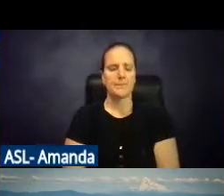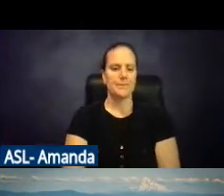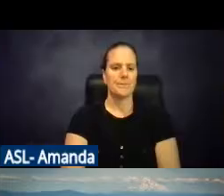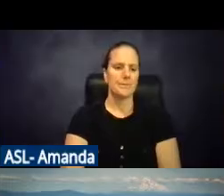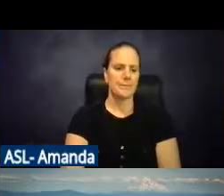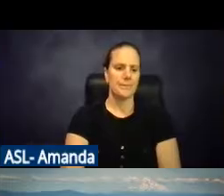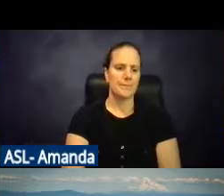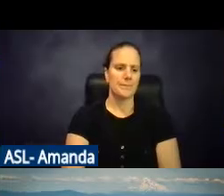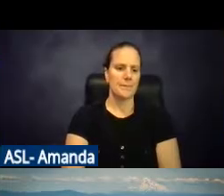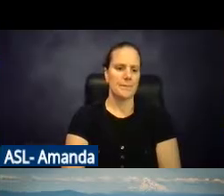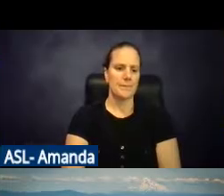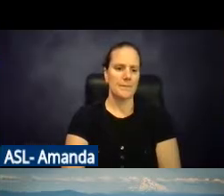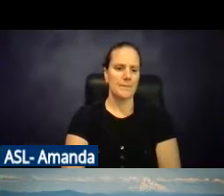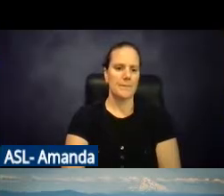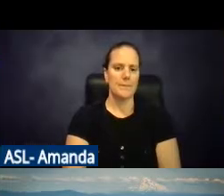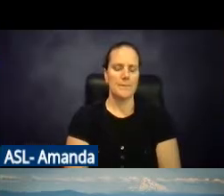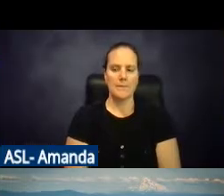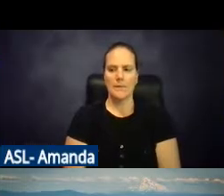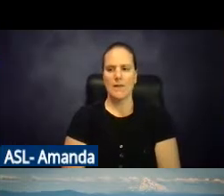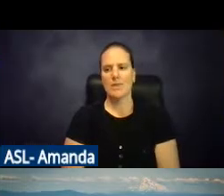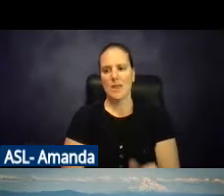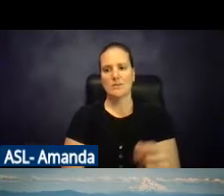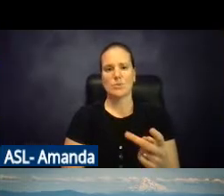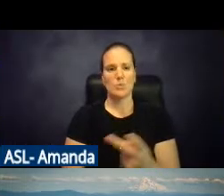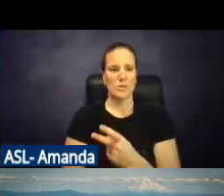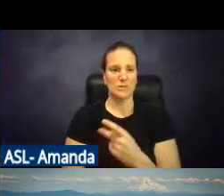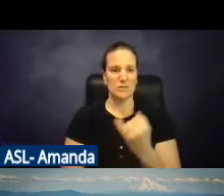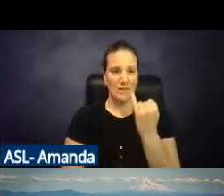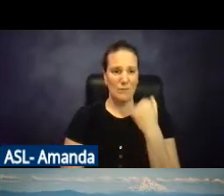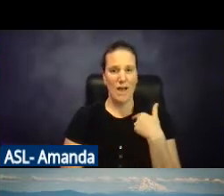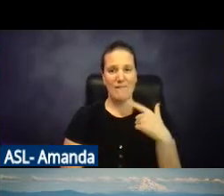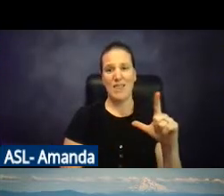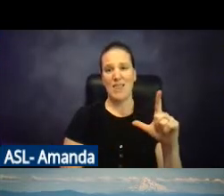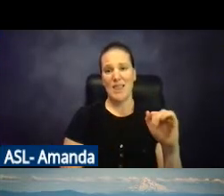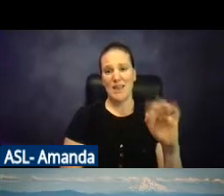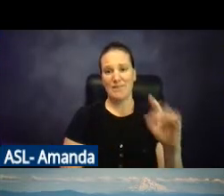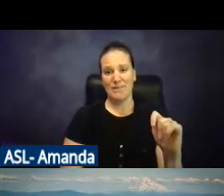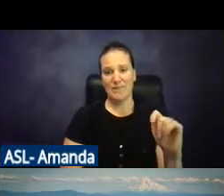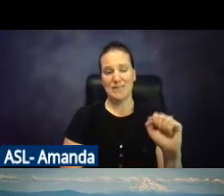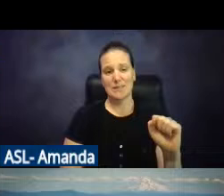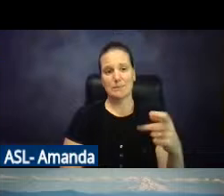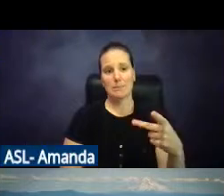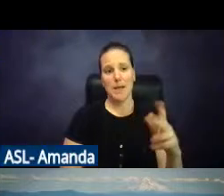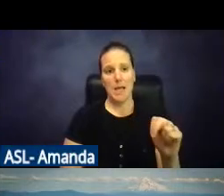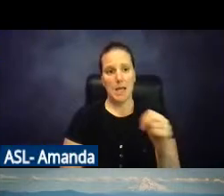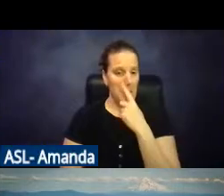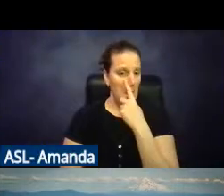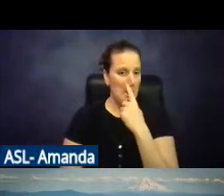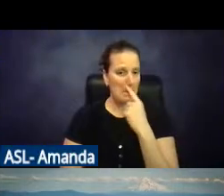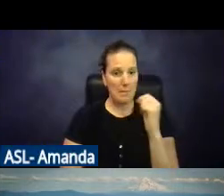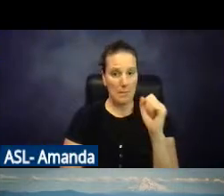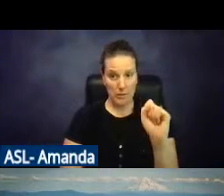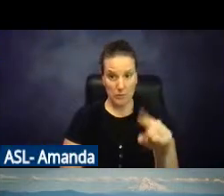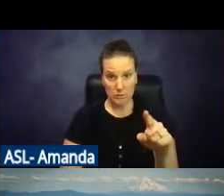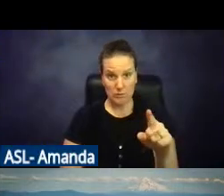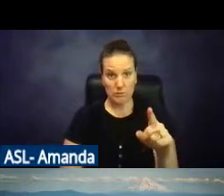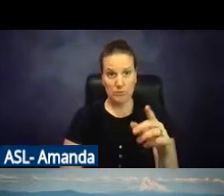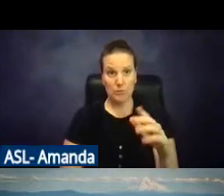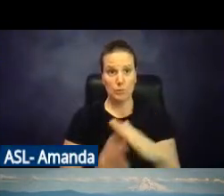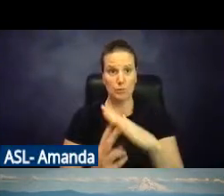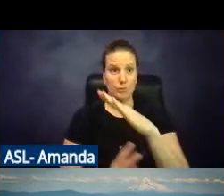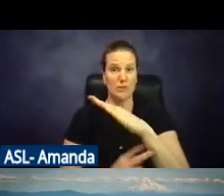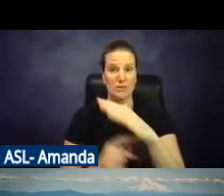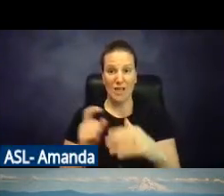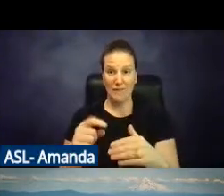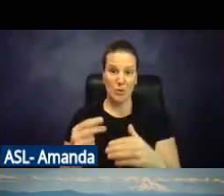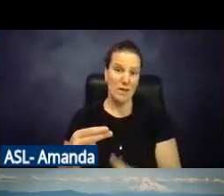kind of worst case scenario, if we end up with a lift span, I guess my question is also, does the bridge have to go as